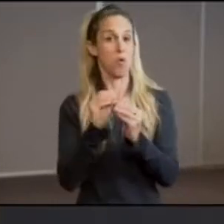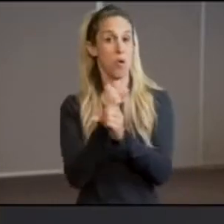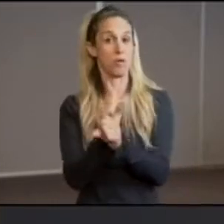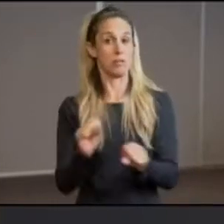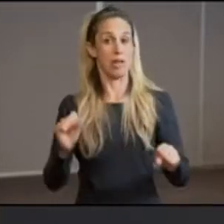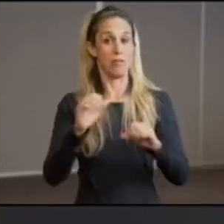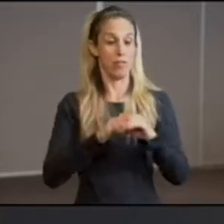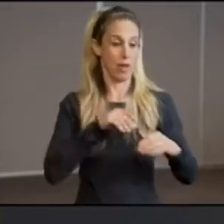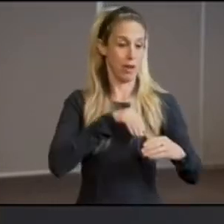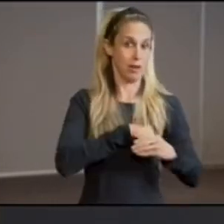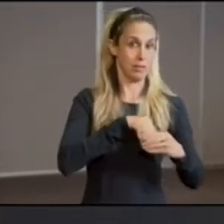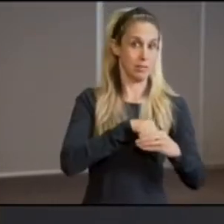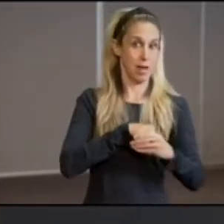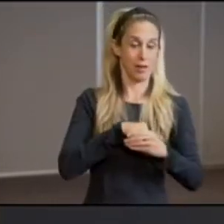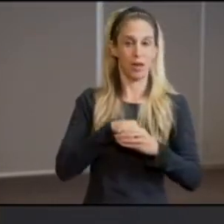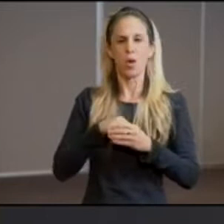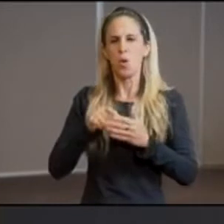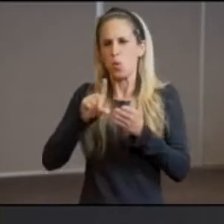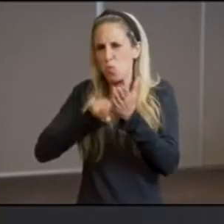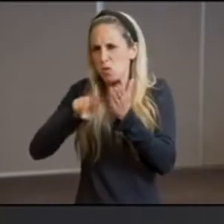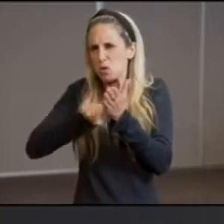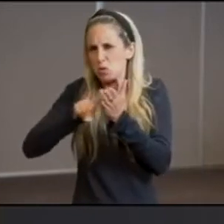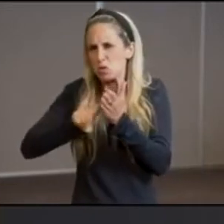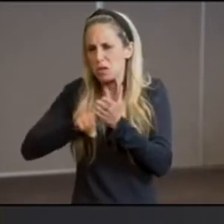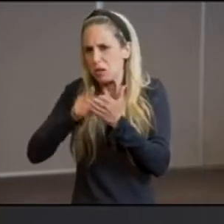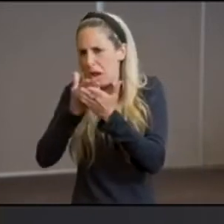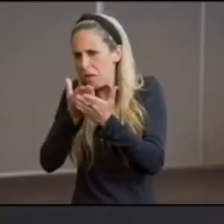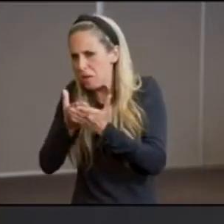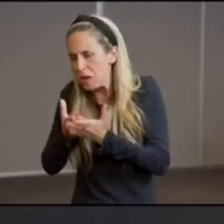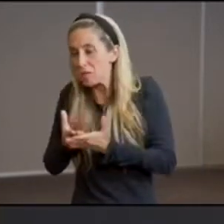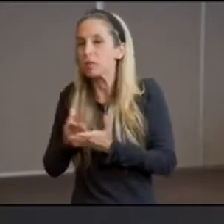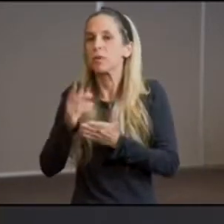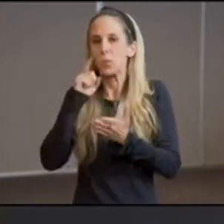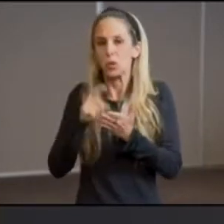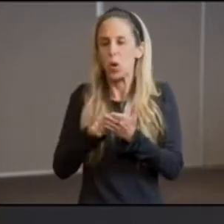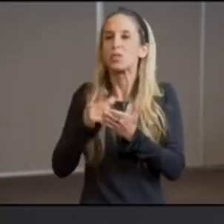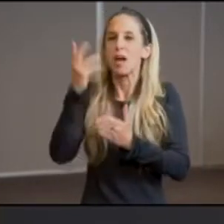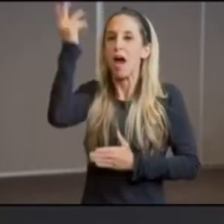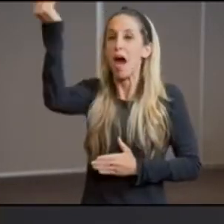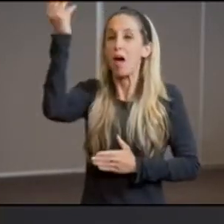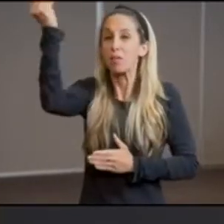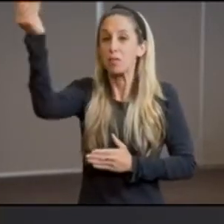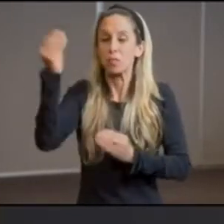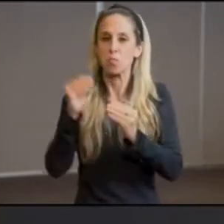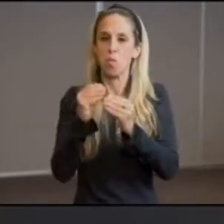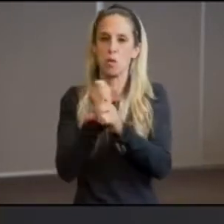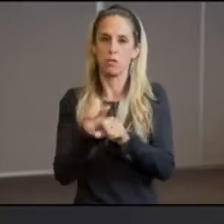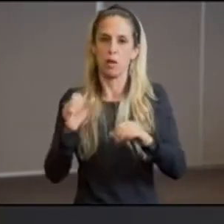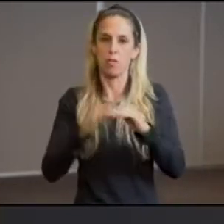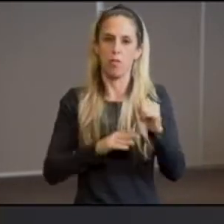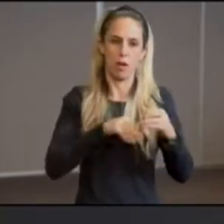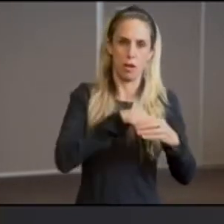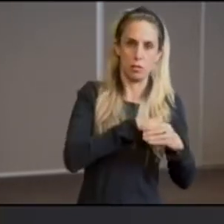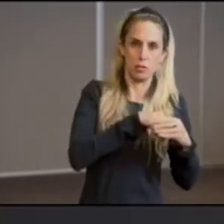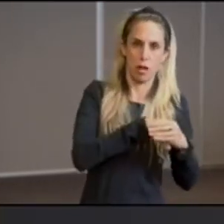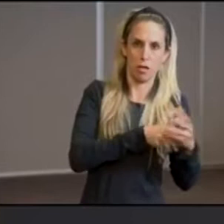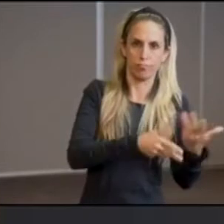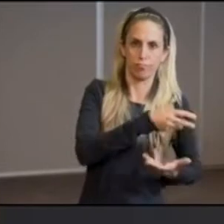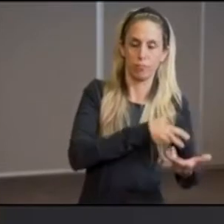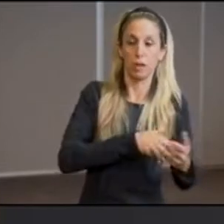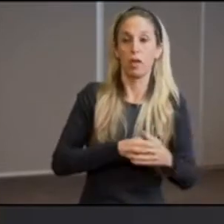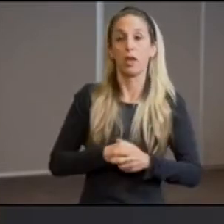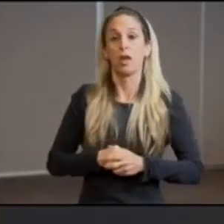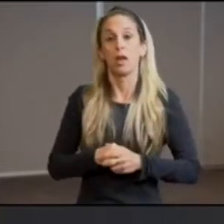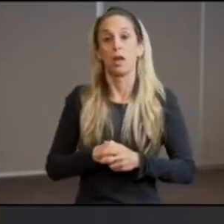evidence is still accumulating, but it's getting stronger. Outdoors safer than indoors. 2,